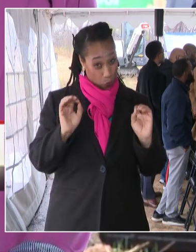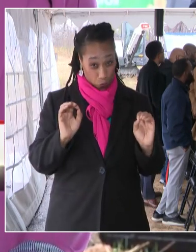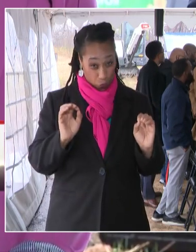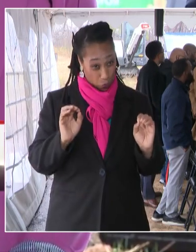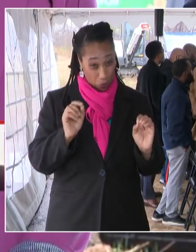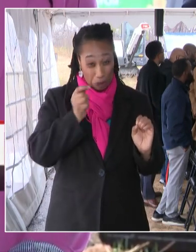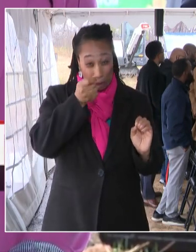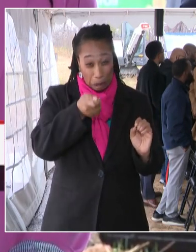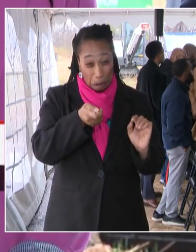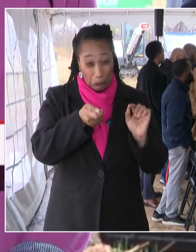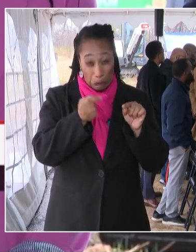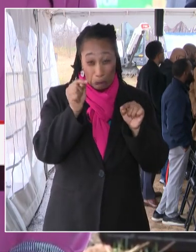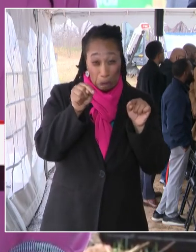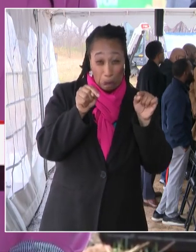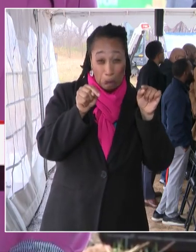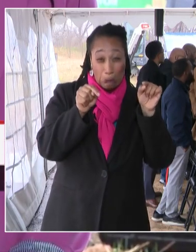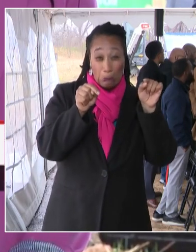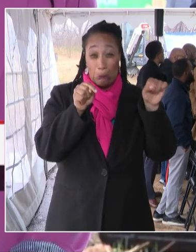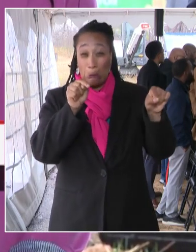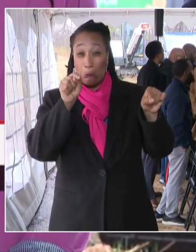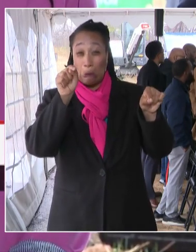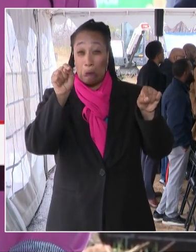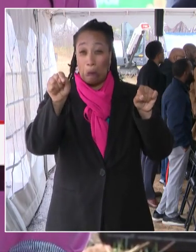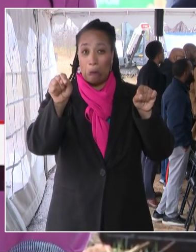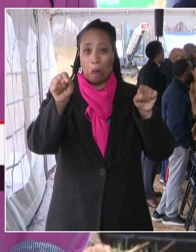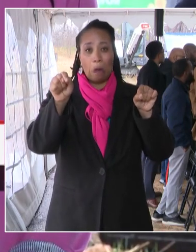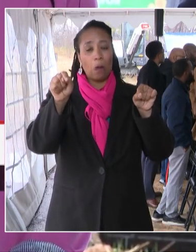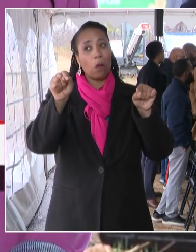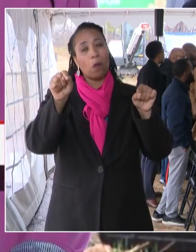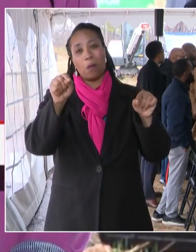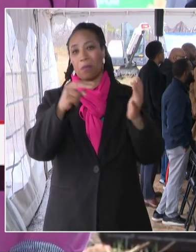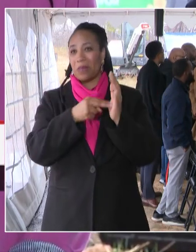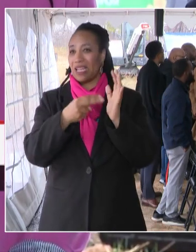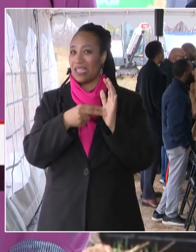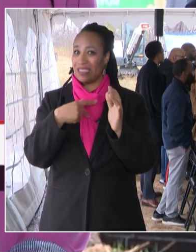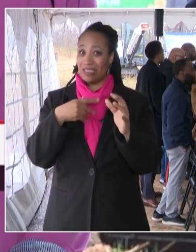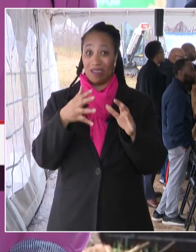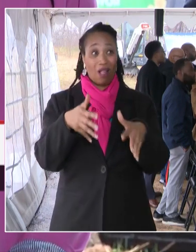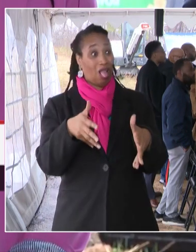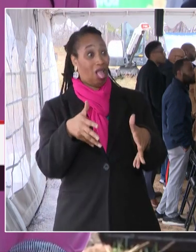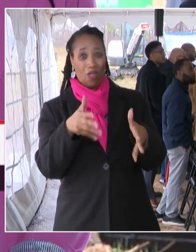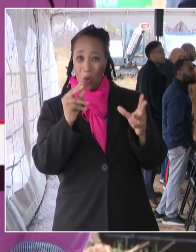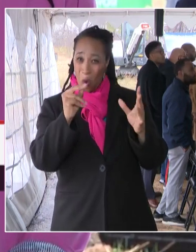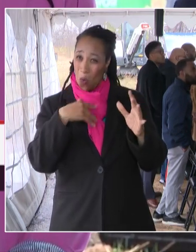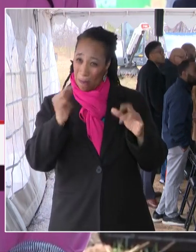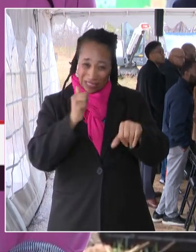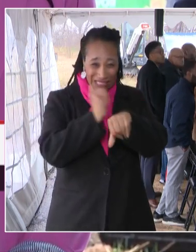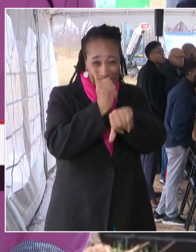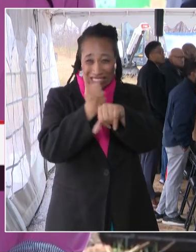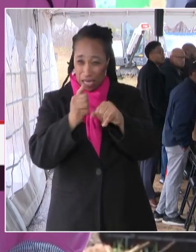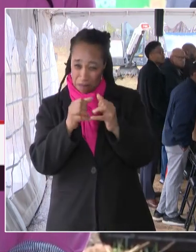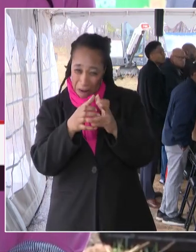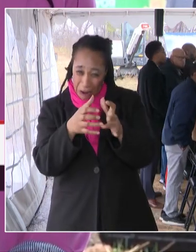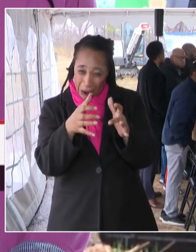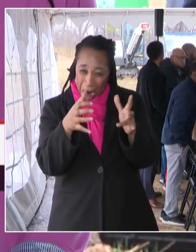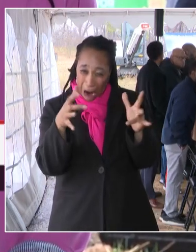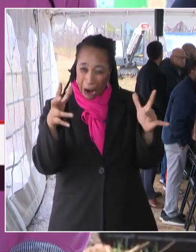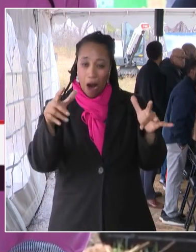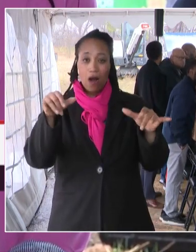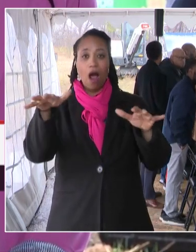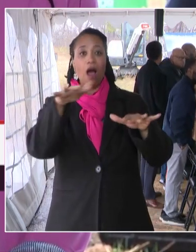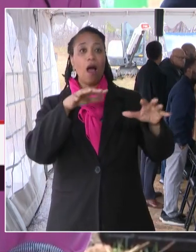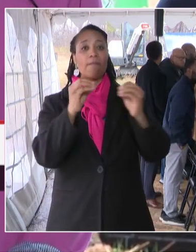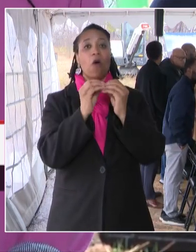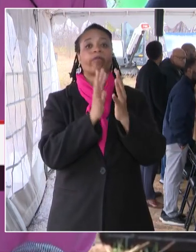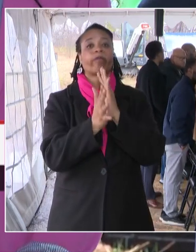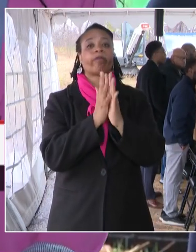here with kids. So we have to keep up with our amenitized space. And on the merger, I know you haven't read the specifics of the